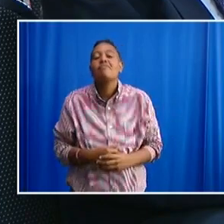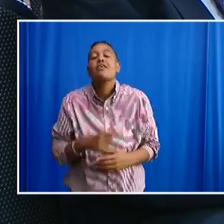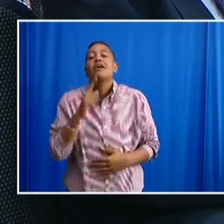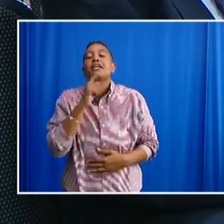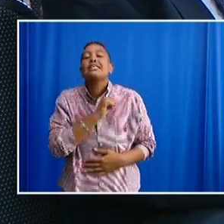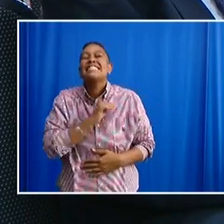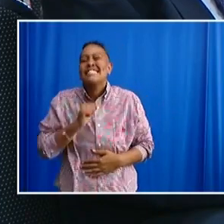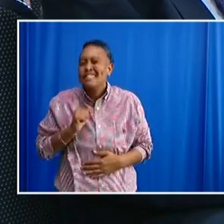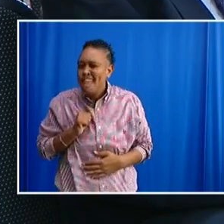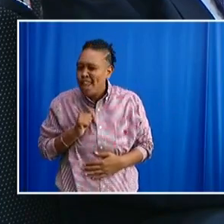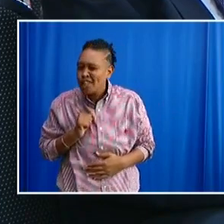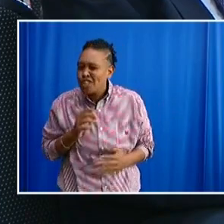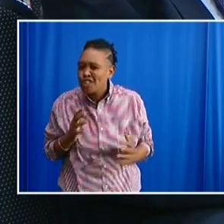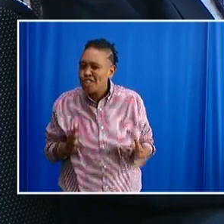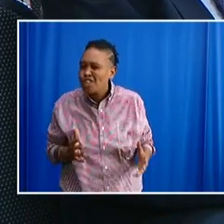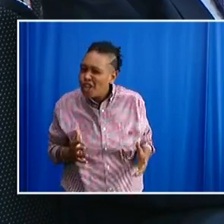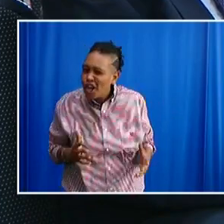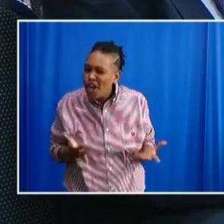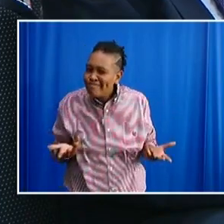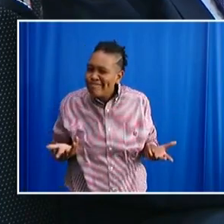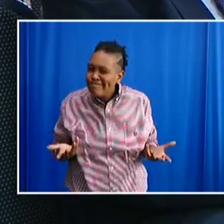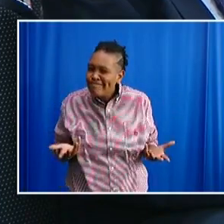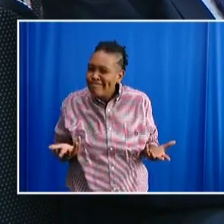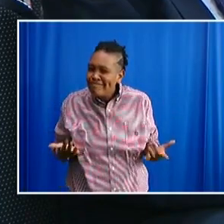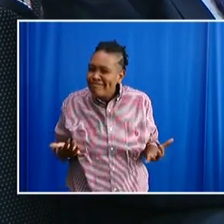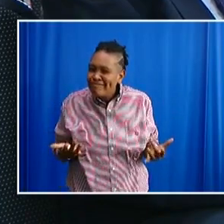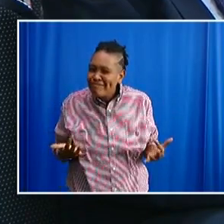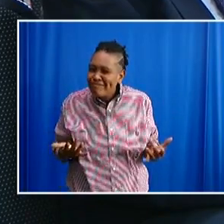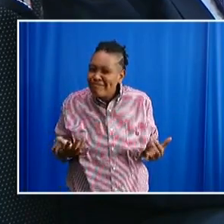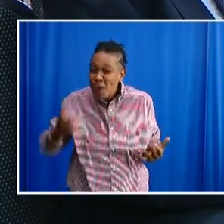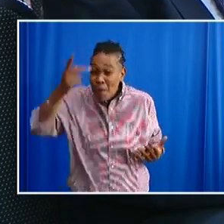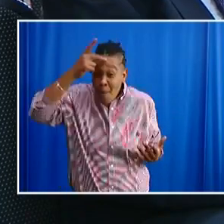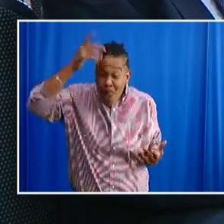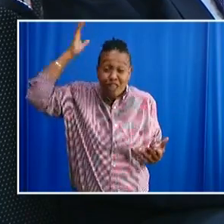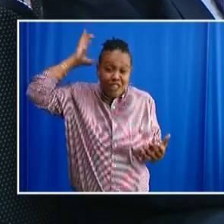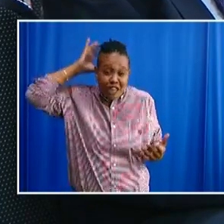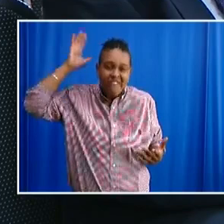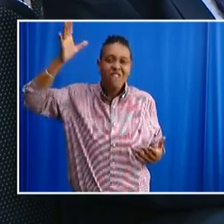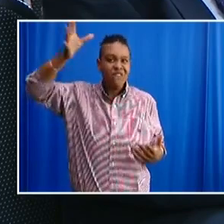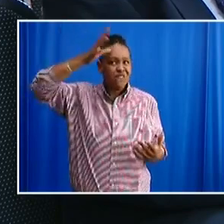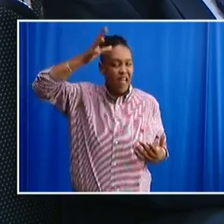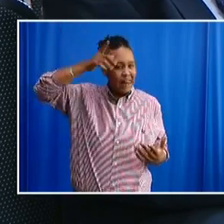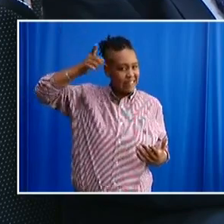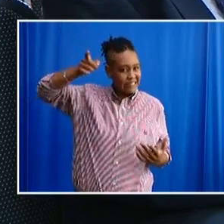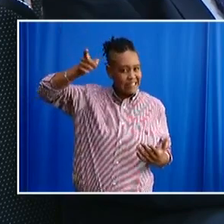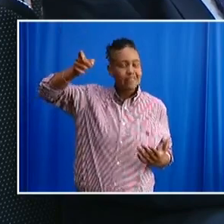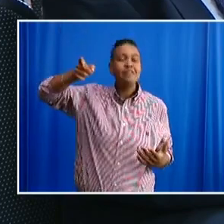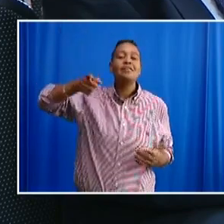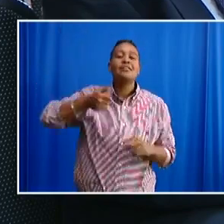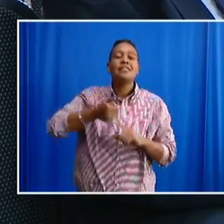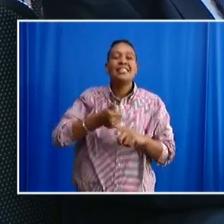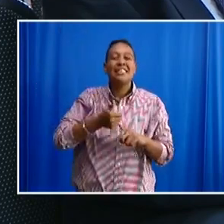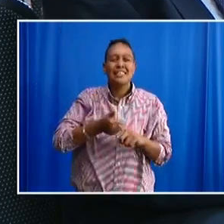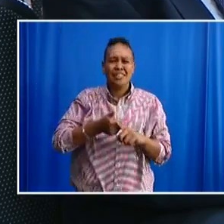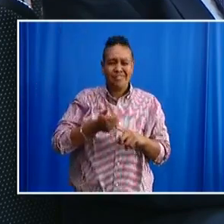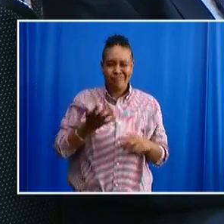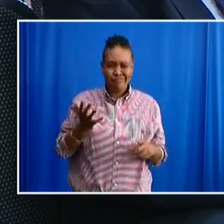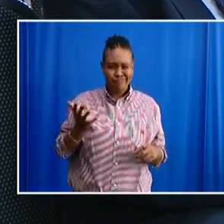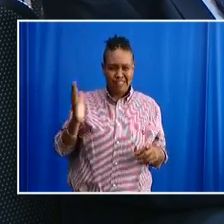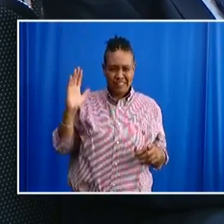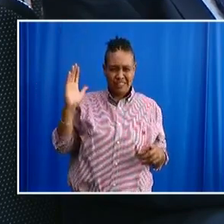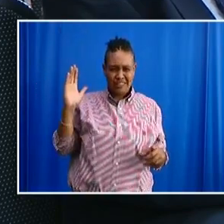Senator Parnell Charles Sr., Speaker of